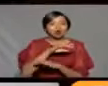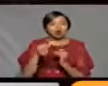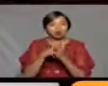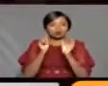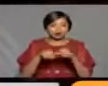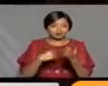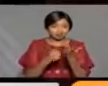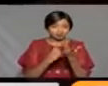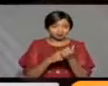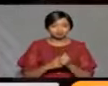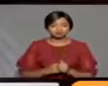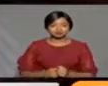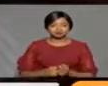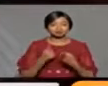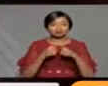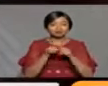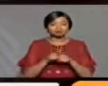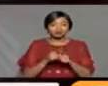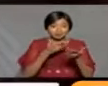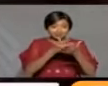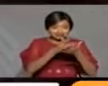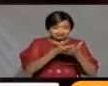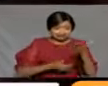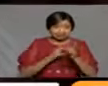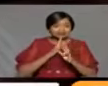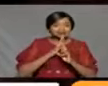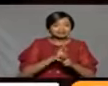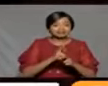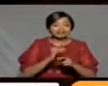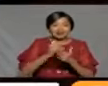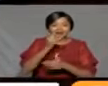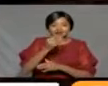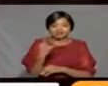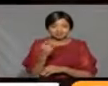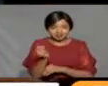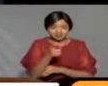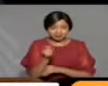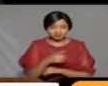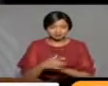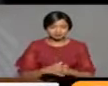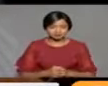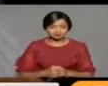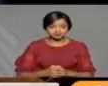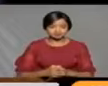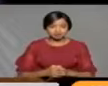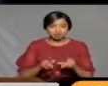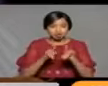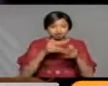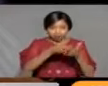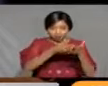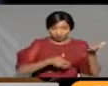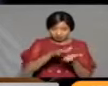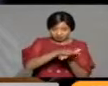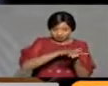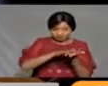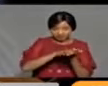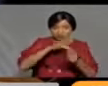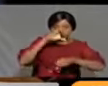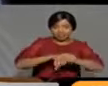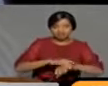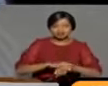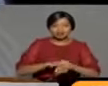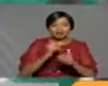is expected that preliminary results will be released 3 months after the end of the exercise. The basic reports of the census are expected to be